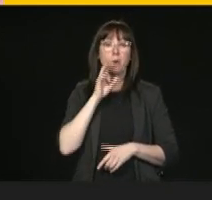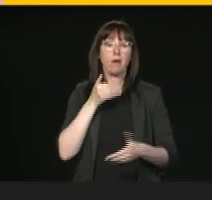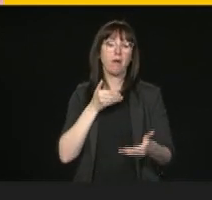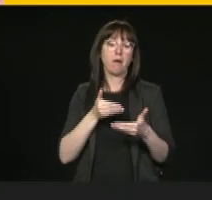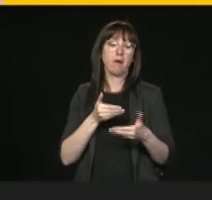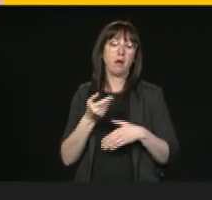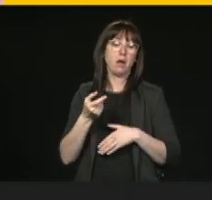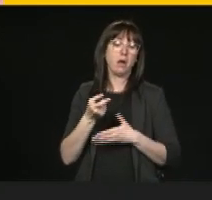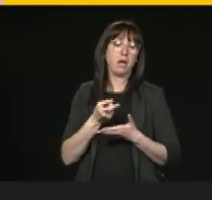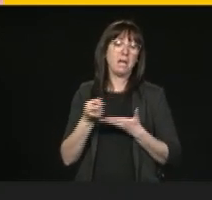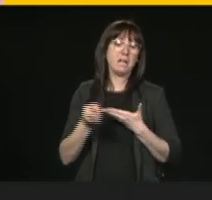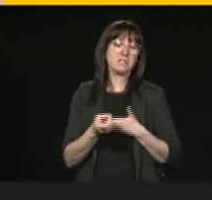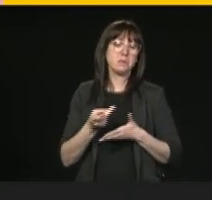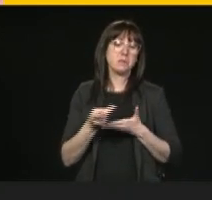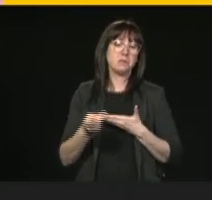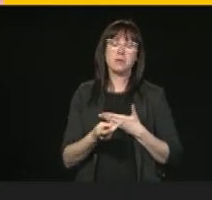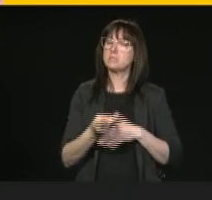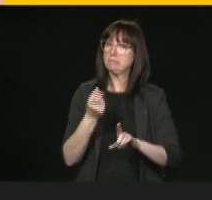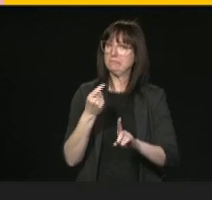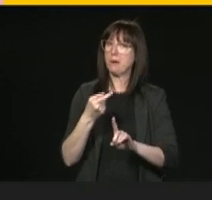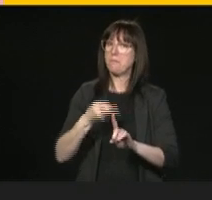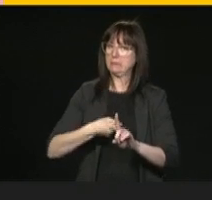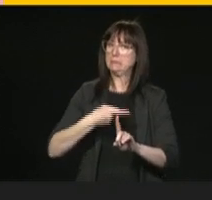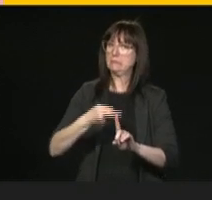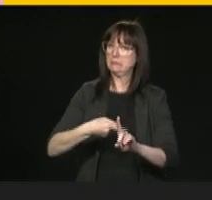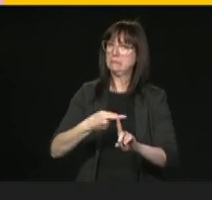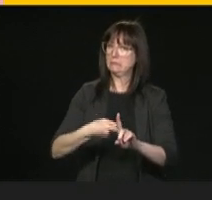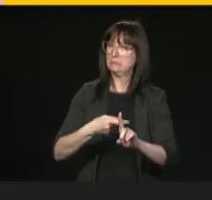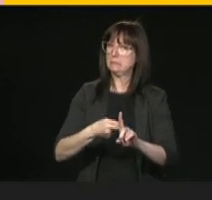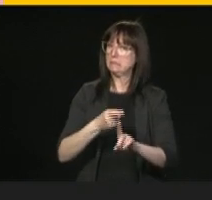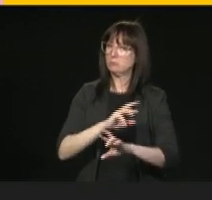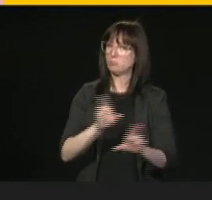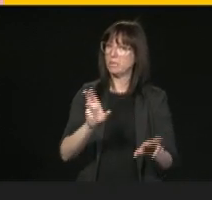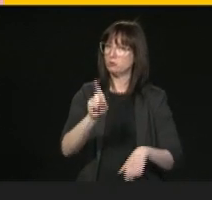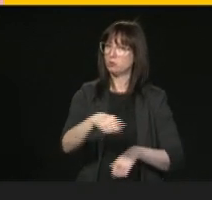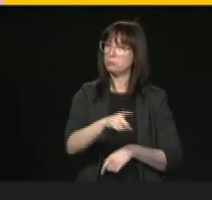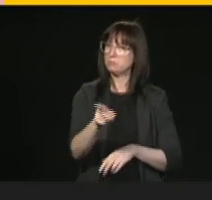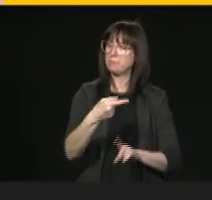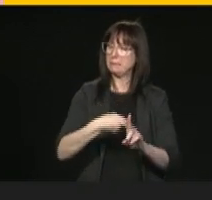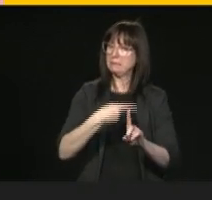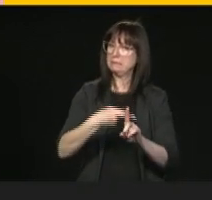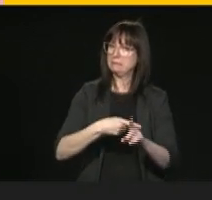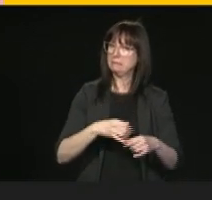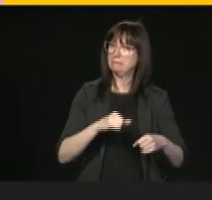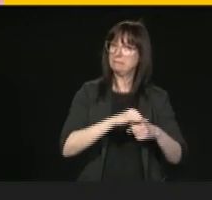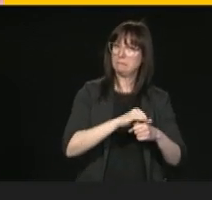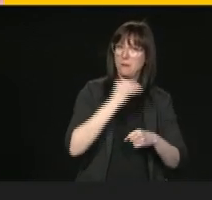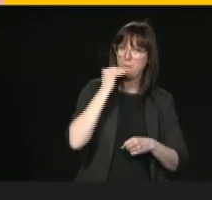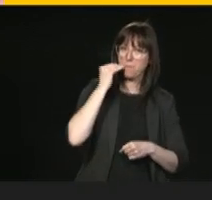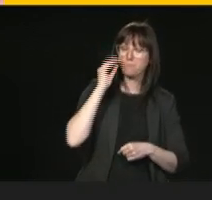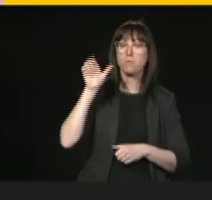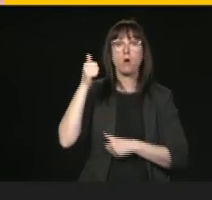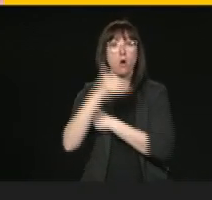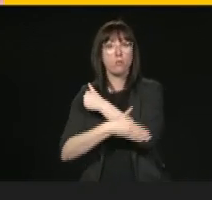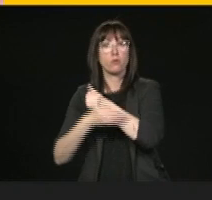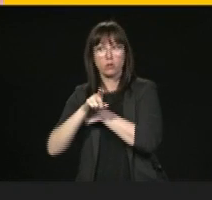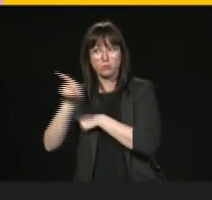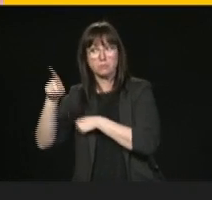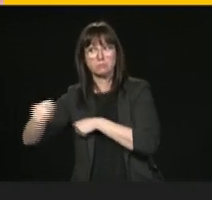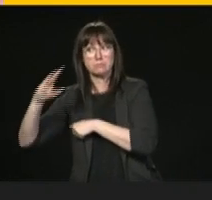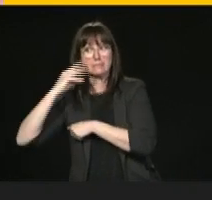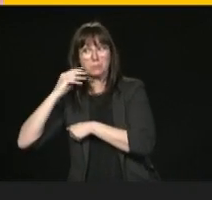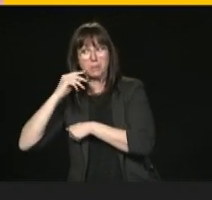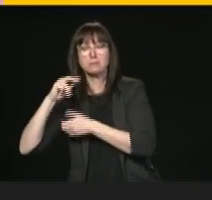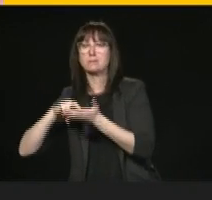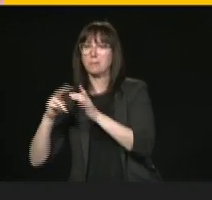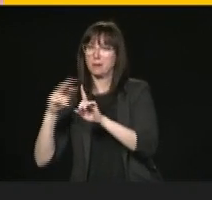Many months. And the one thing that other countries are also looking at, and we're looking at as well, is that, is there a possibility of a second wave? Who